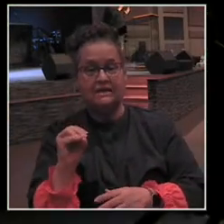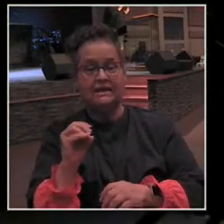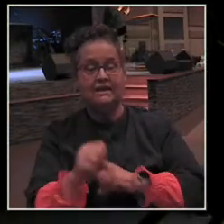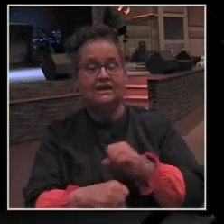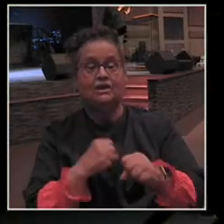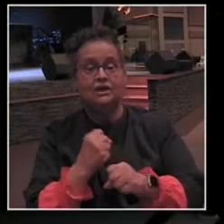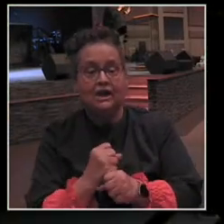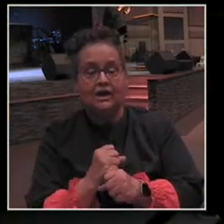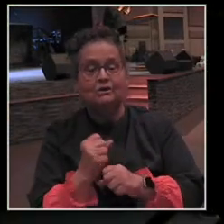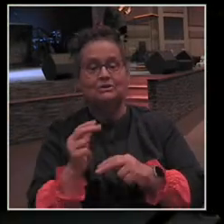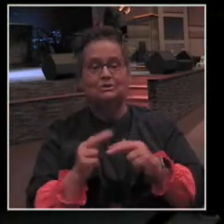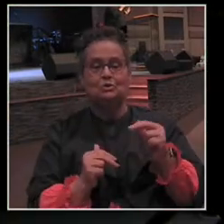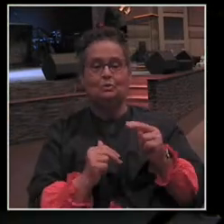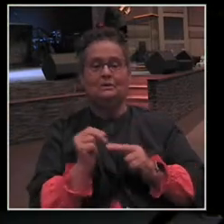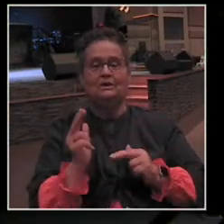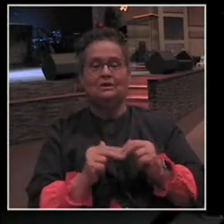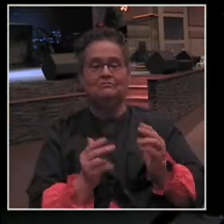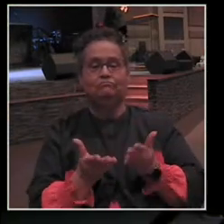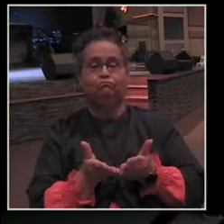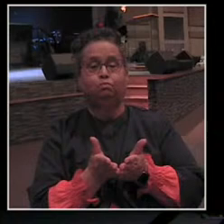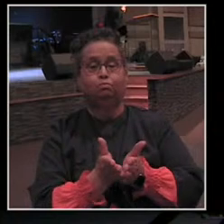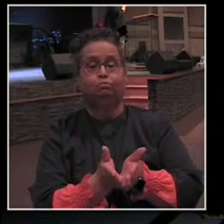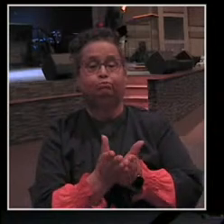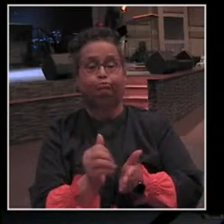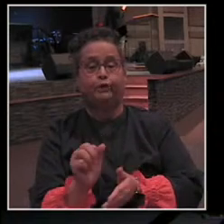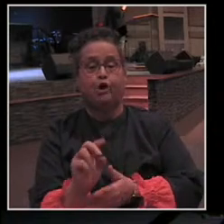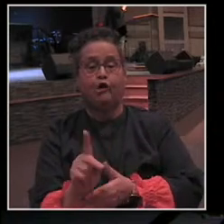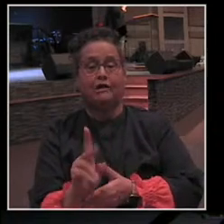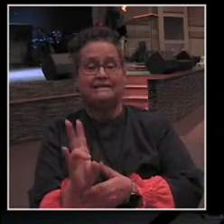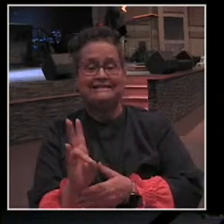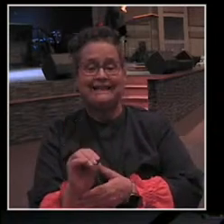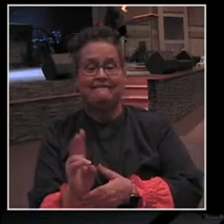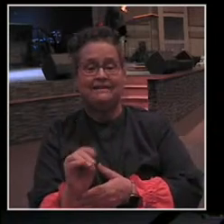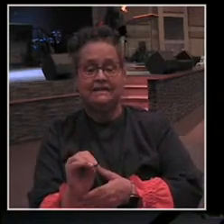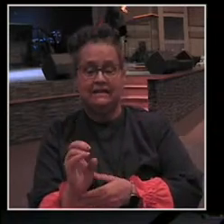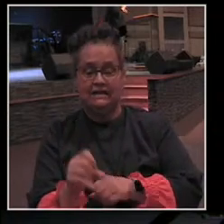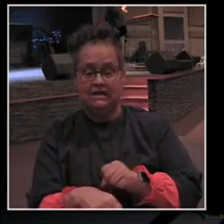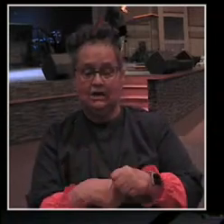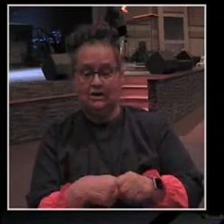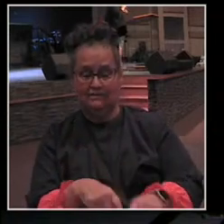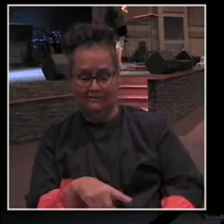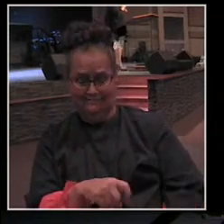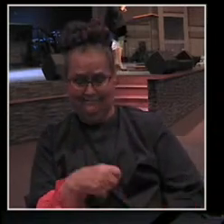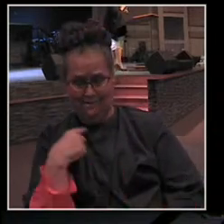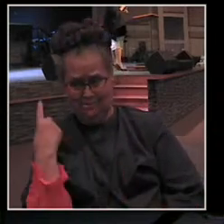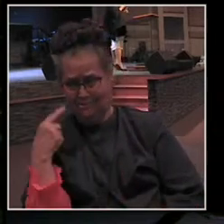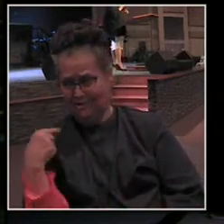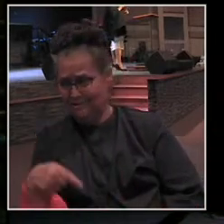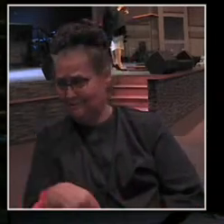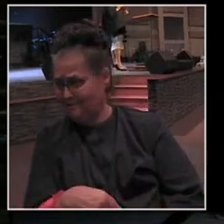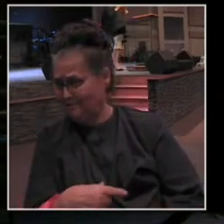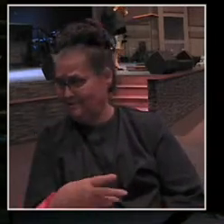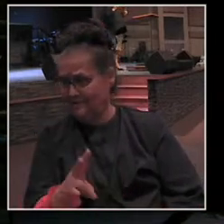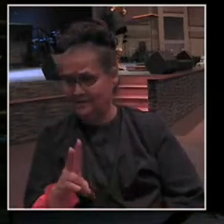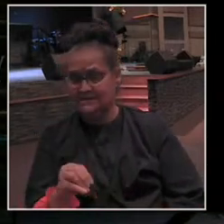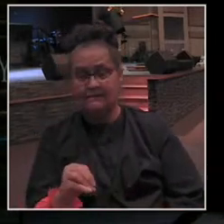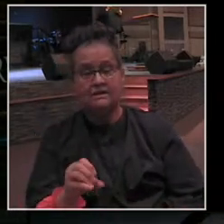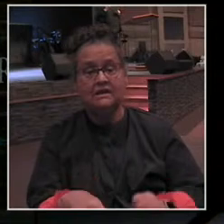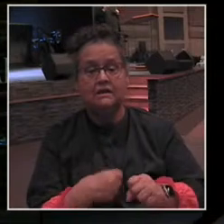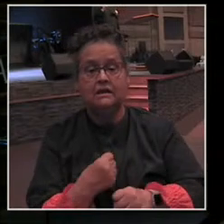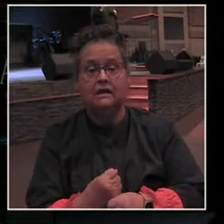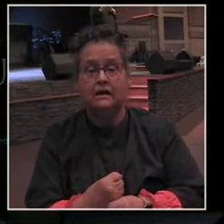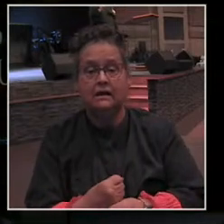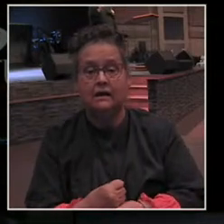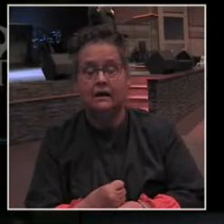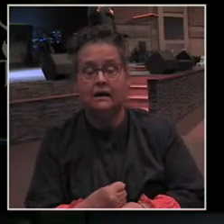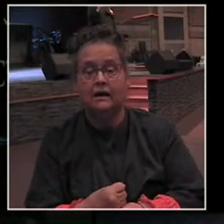for Noah to build this ark. 70 years of people thinking he was crazy. 70 years of probably being